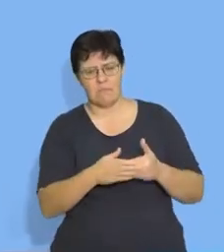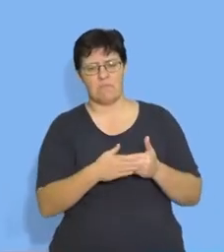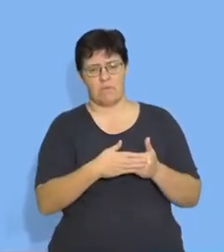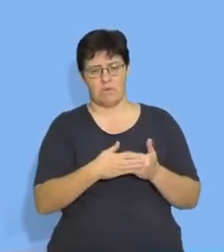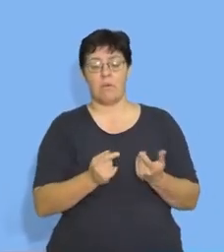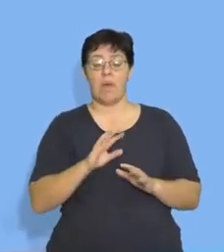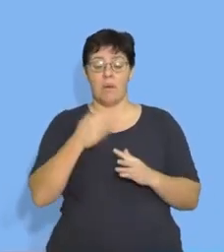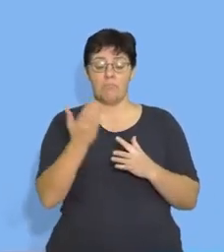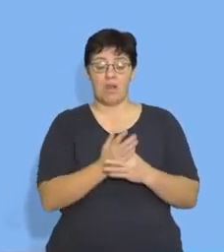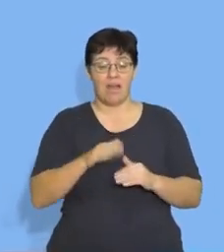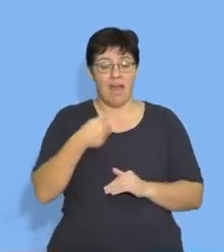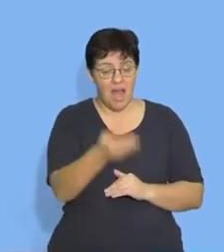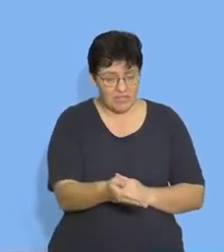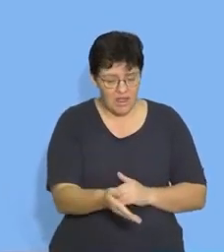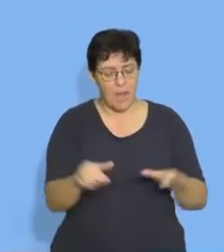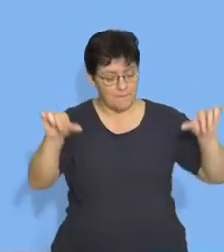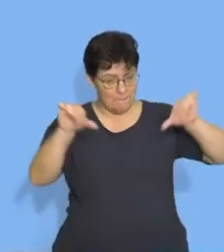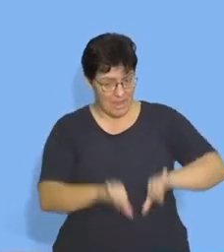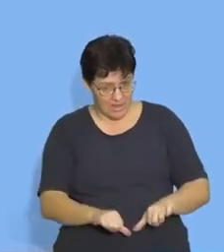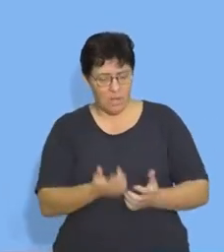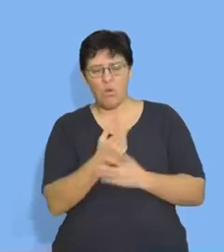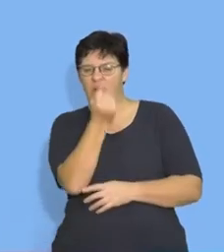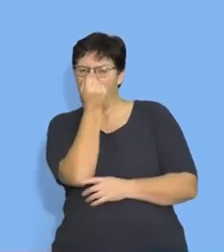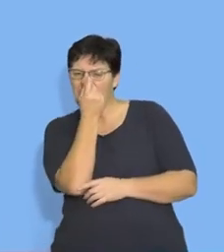do certainly that and try to understand the